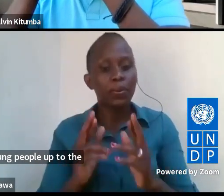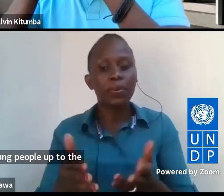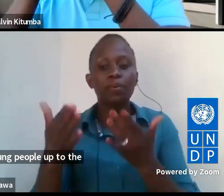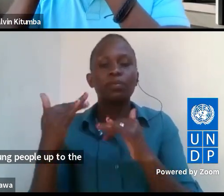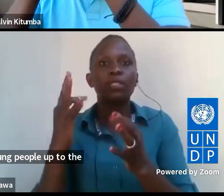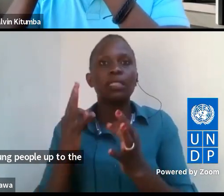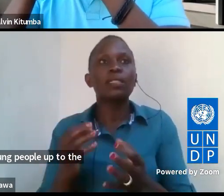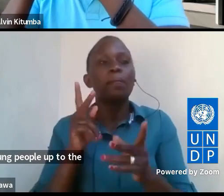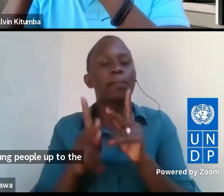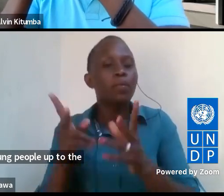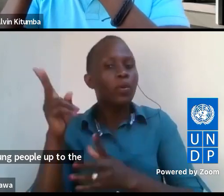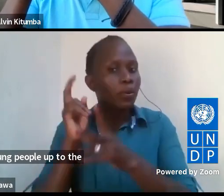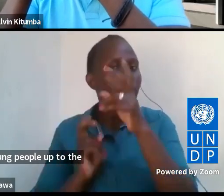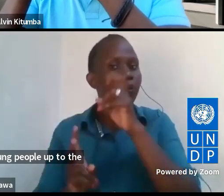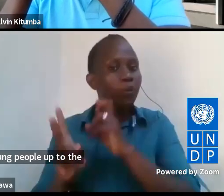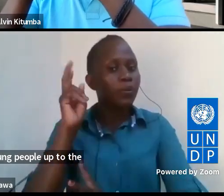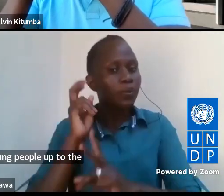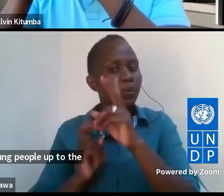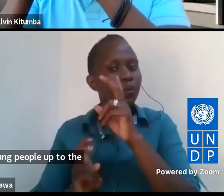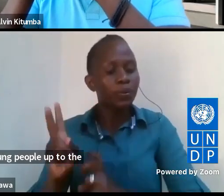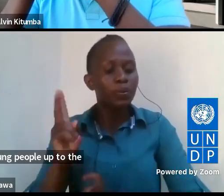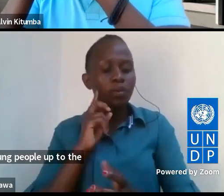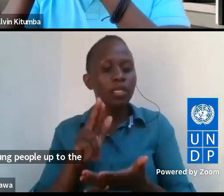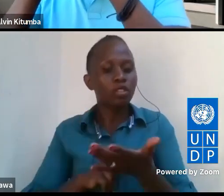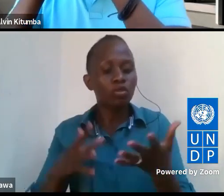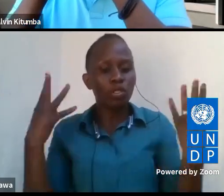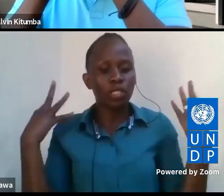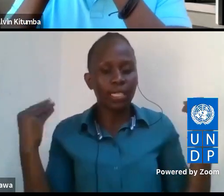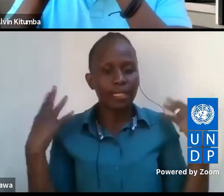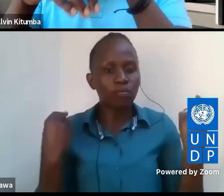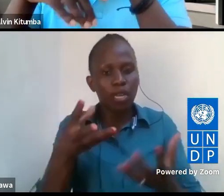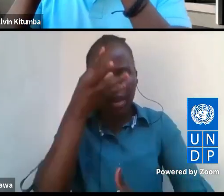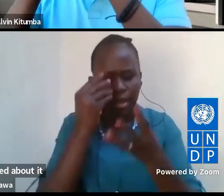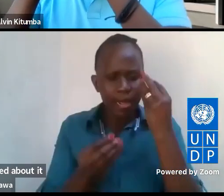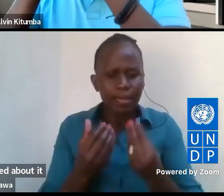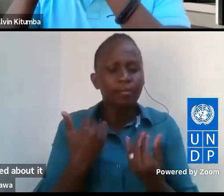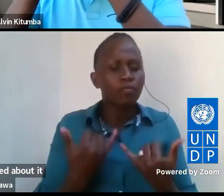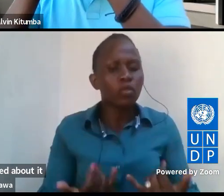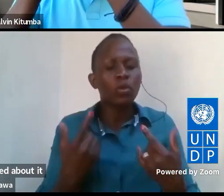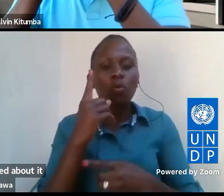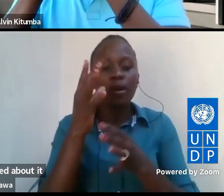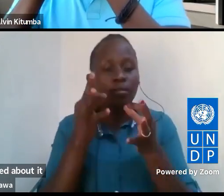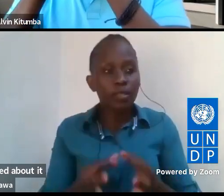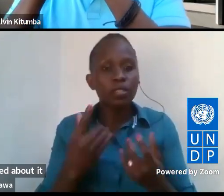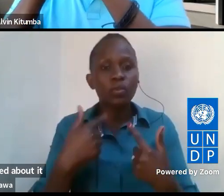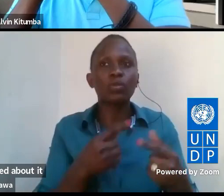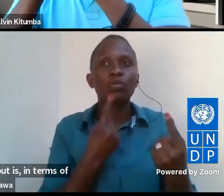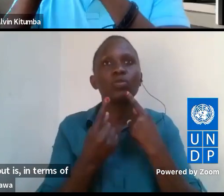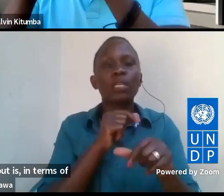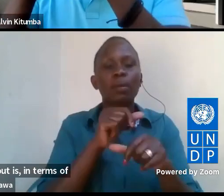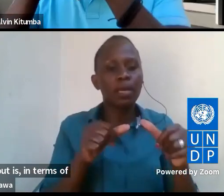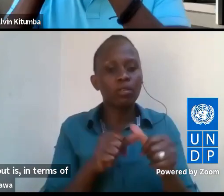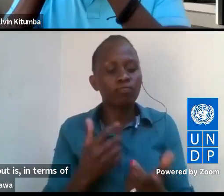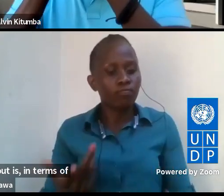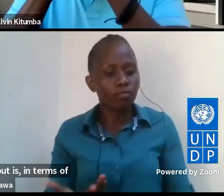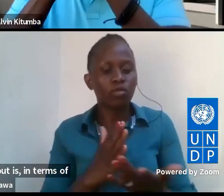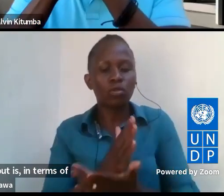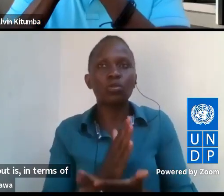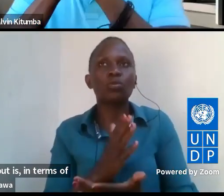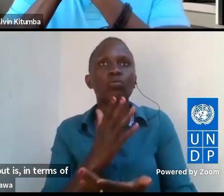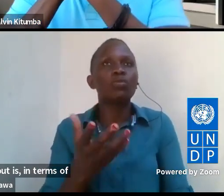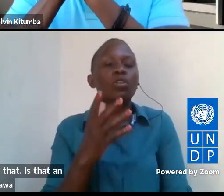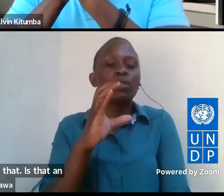the internship opportunities and learning. One of the things you talked about is in terms of credit referencing and things like that, is the